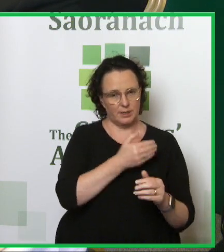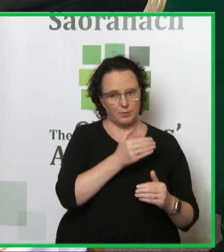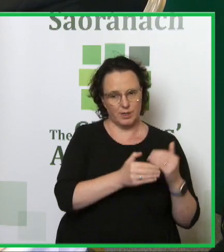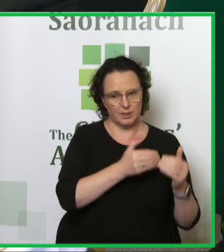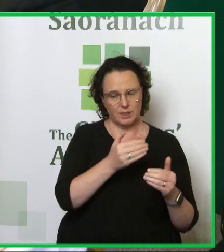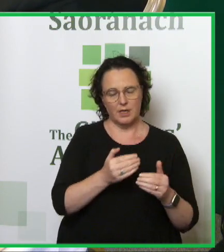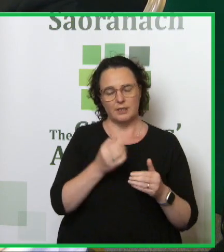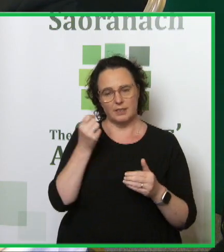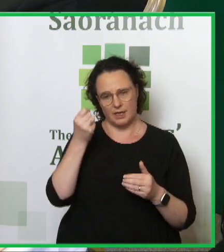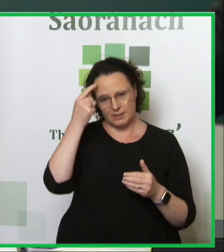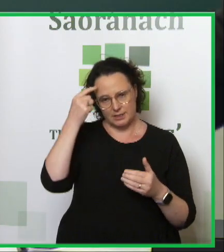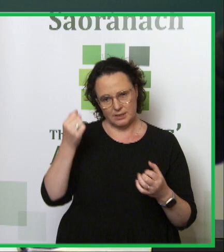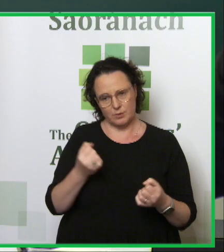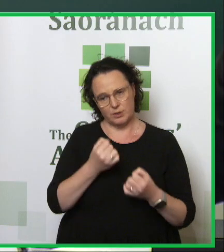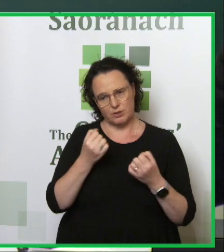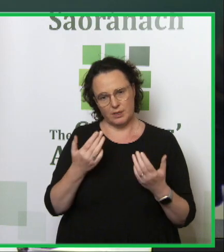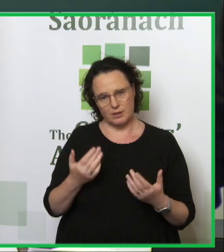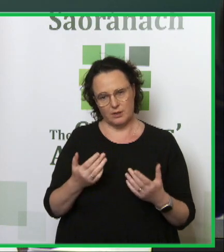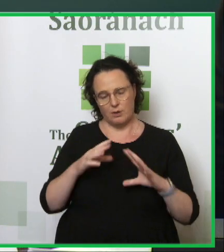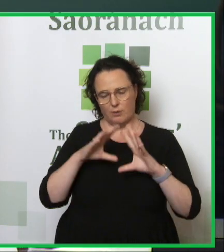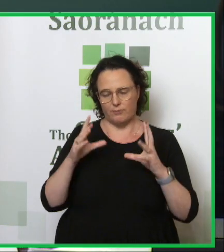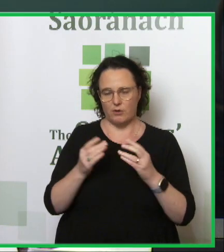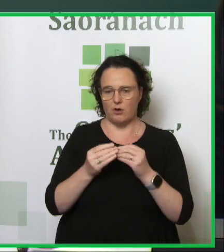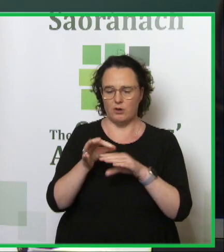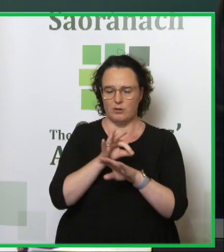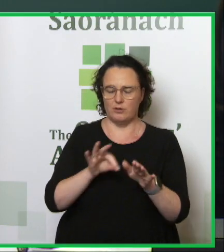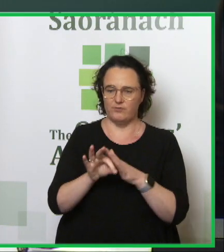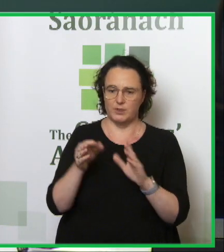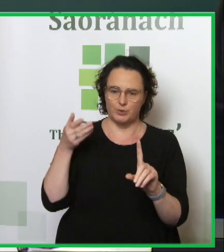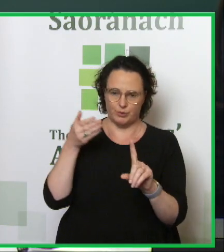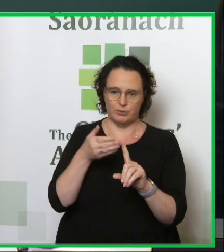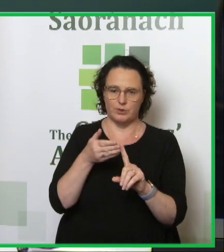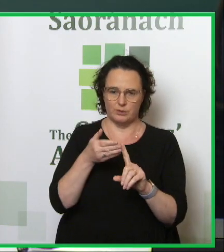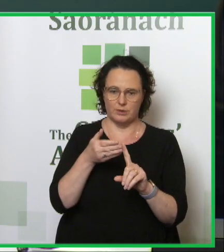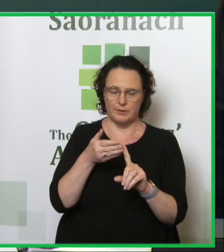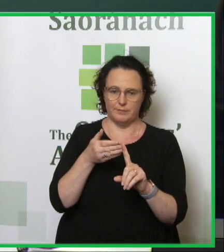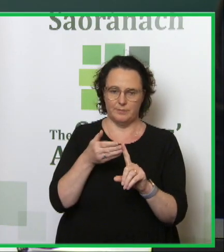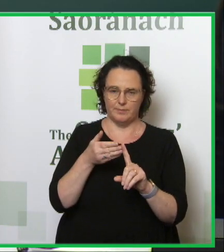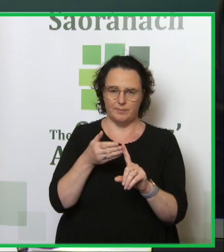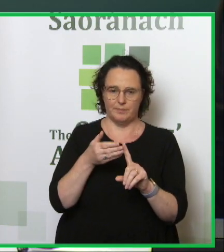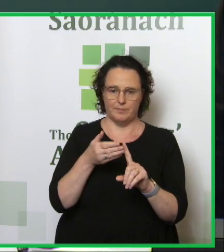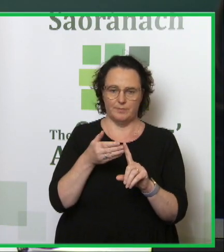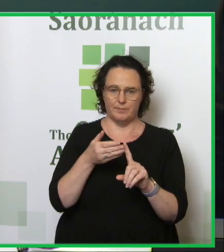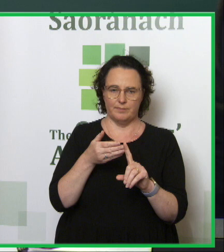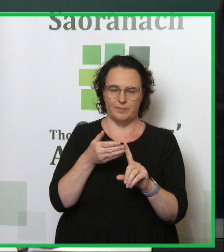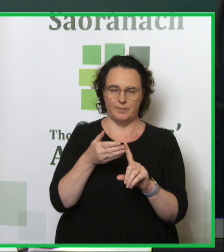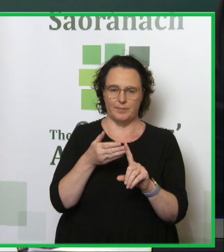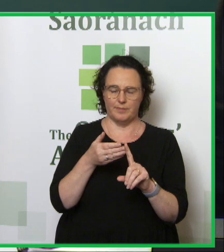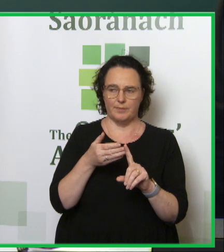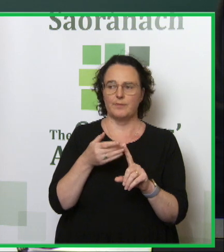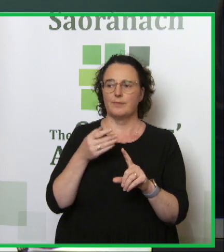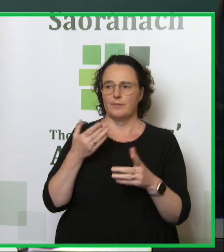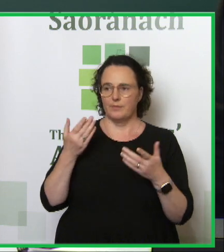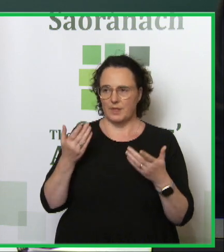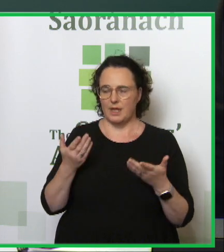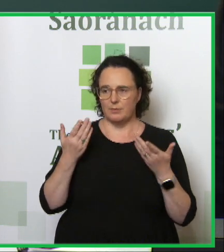most strongly is the idea that there would be a whole of government approach to it, and there's a recommendation in